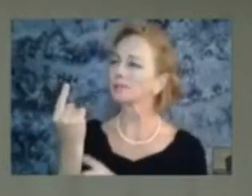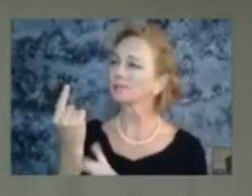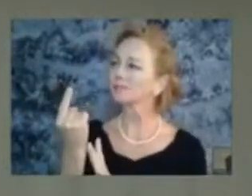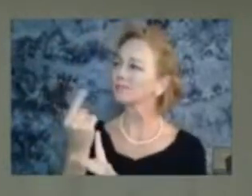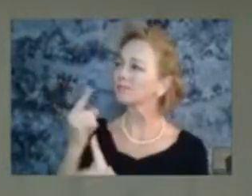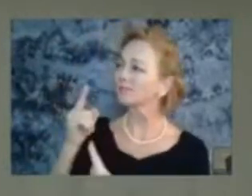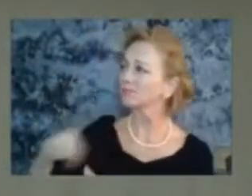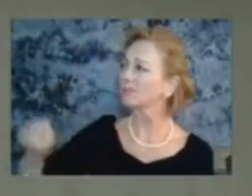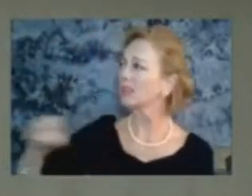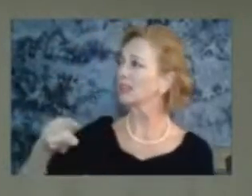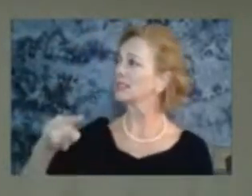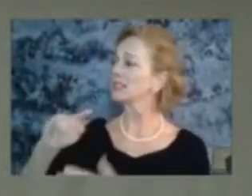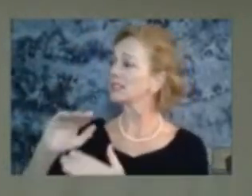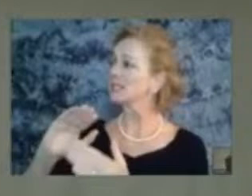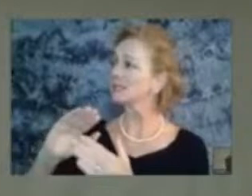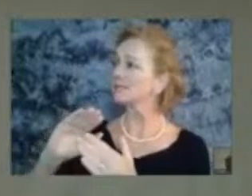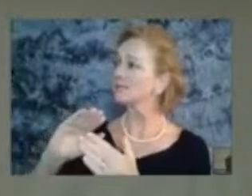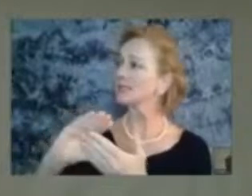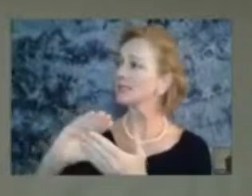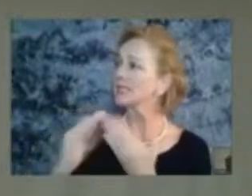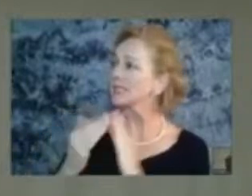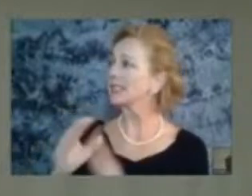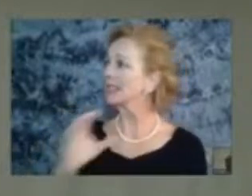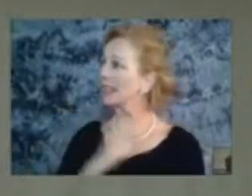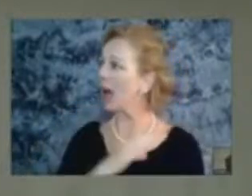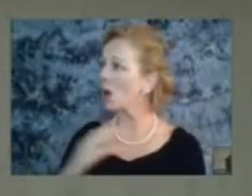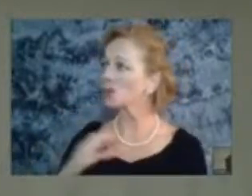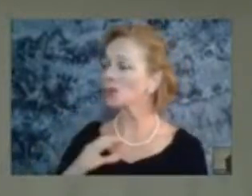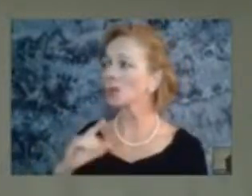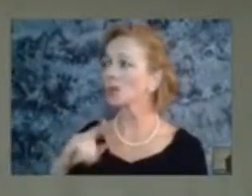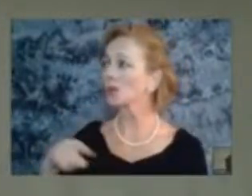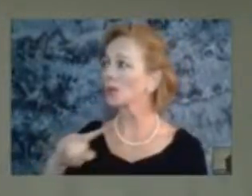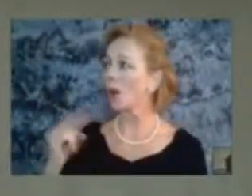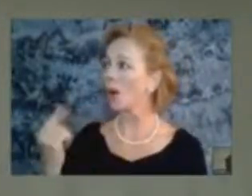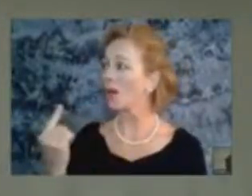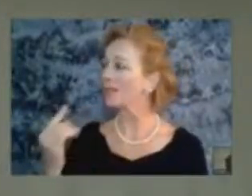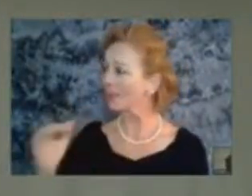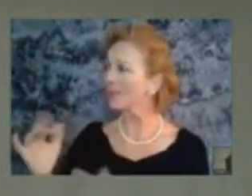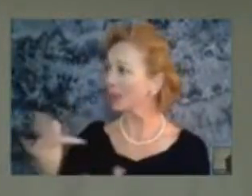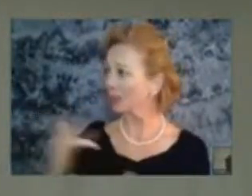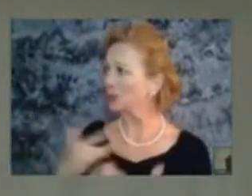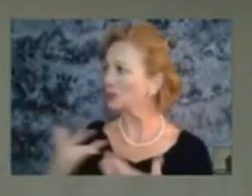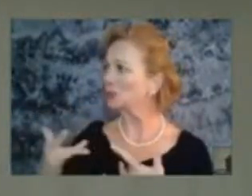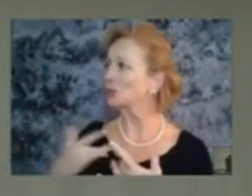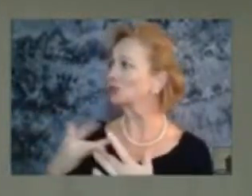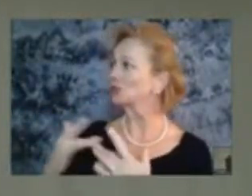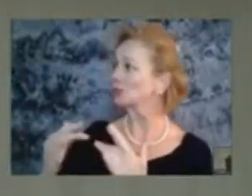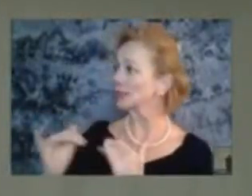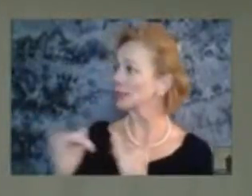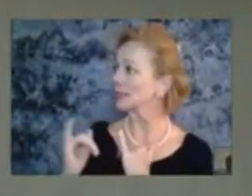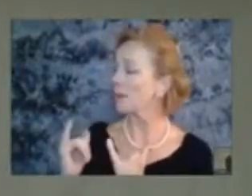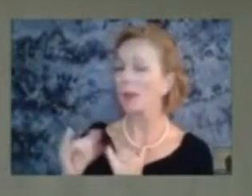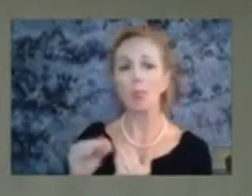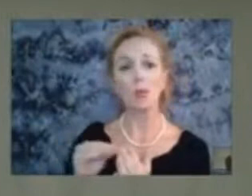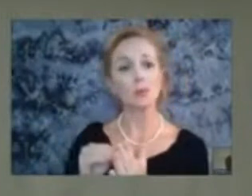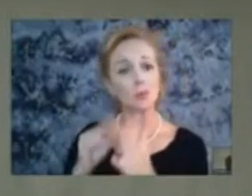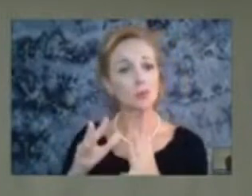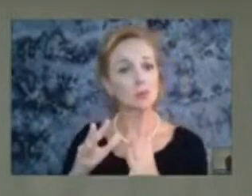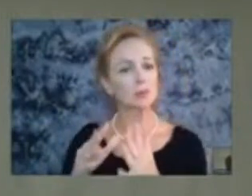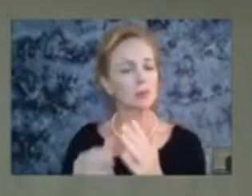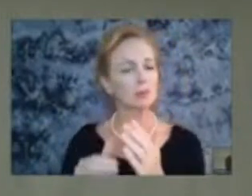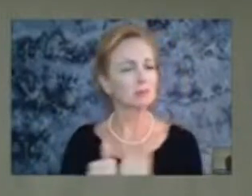concerned, as we are, with our students, particularly the most vulnerable among them.